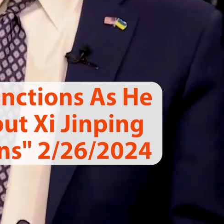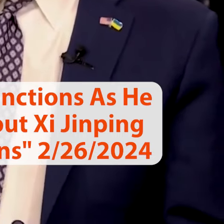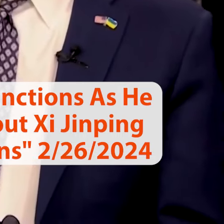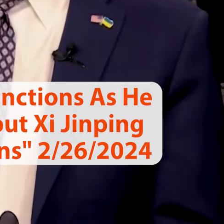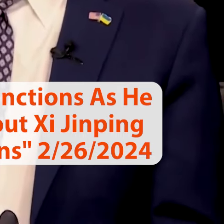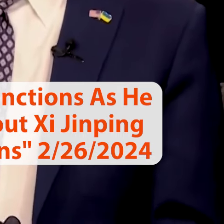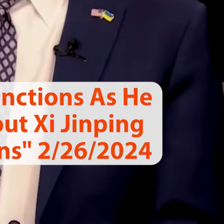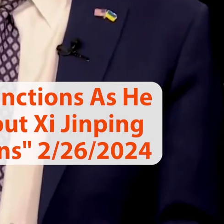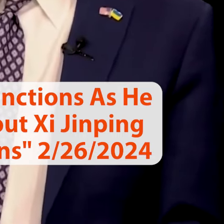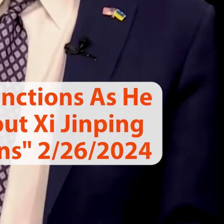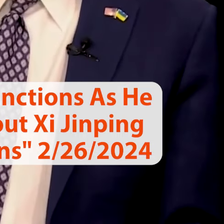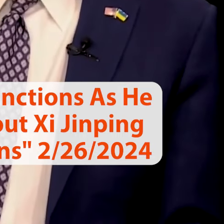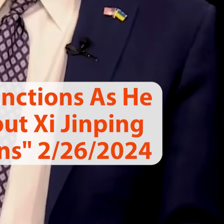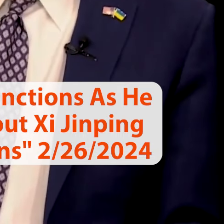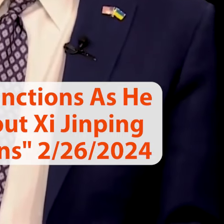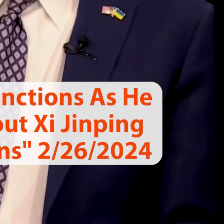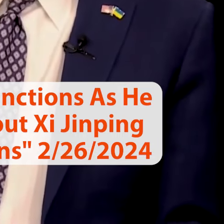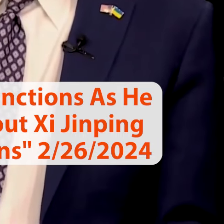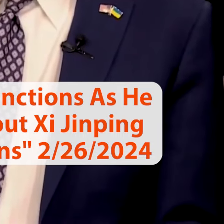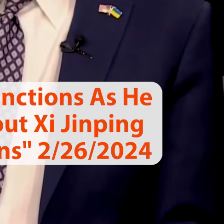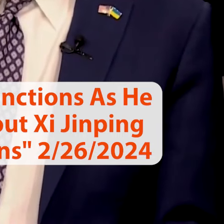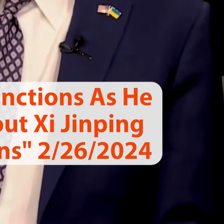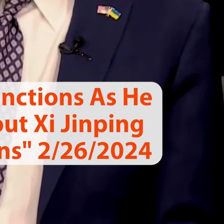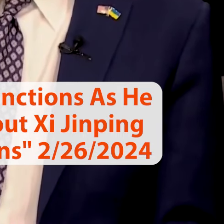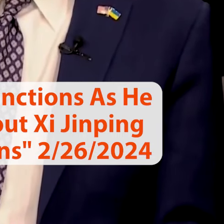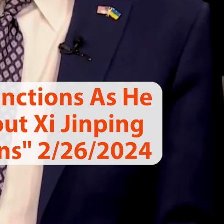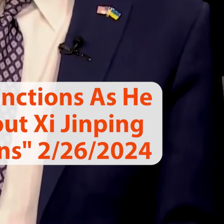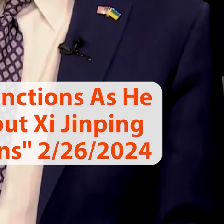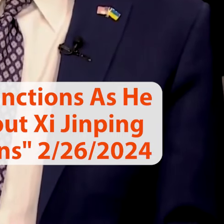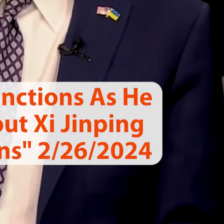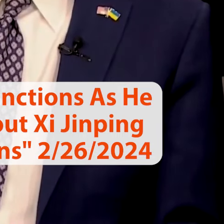The American people are incredible. And we're the best, you know,